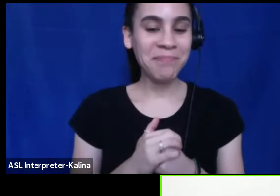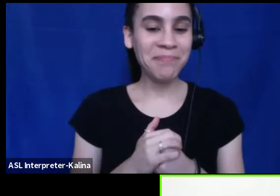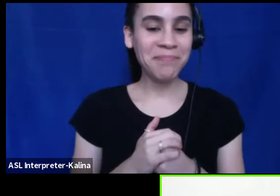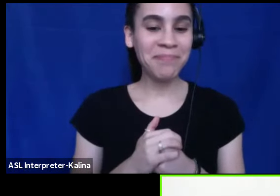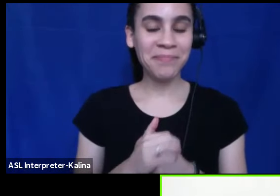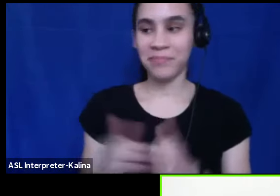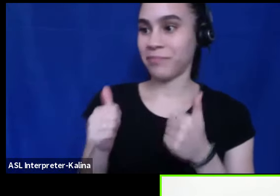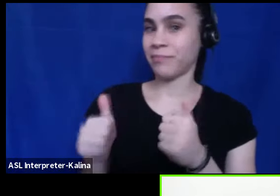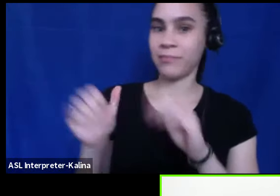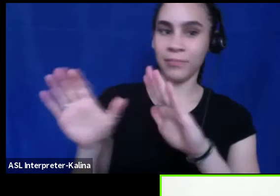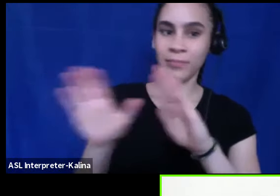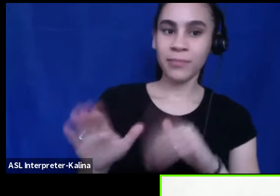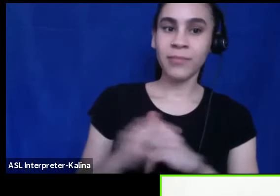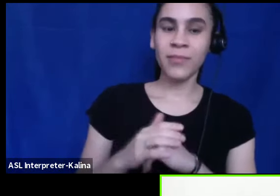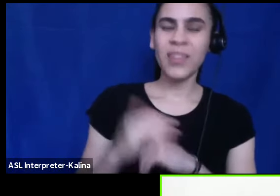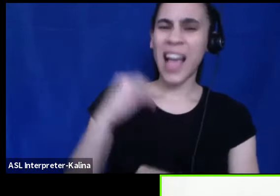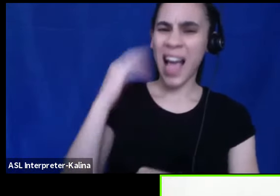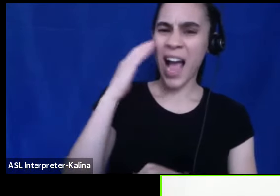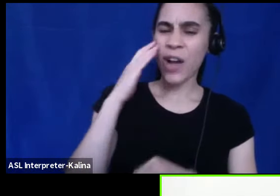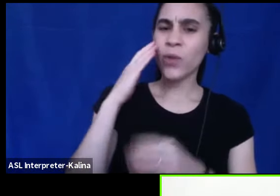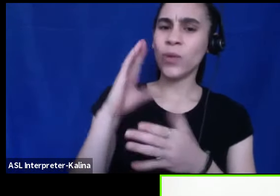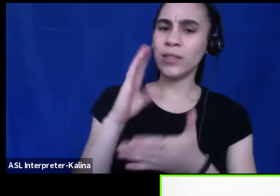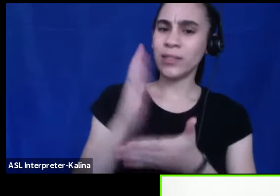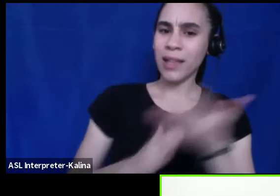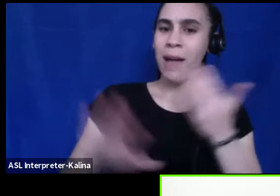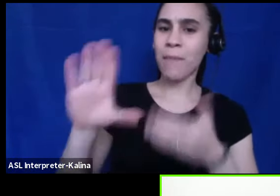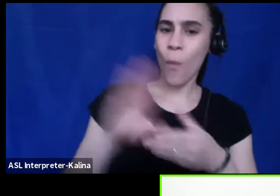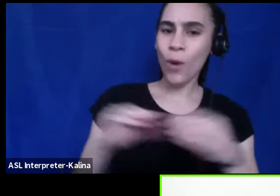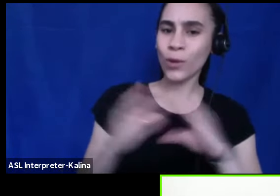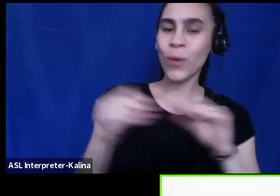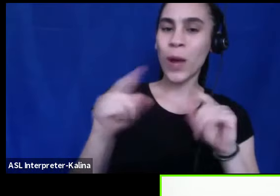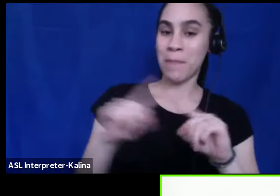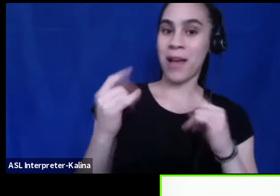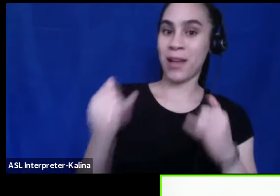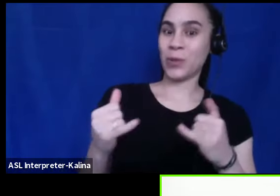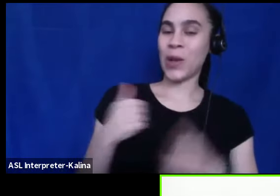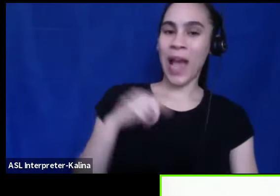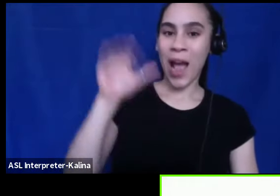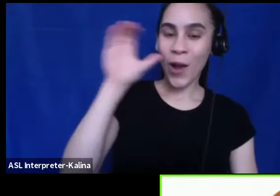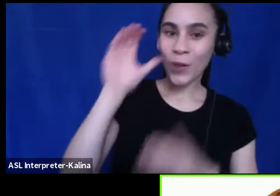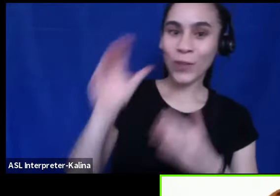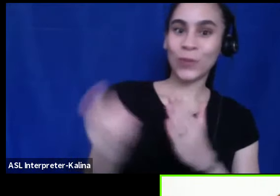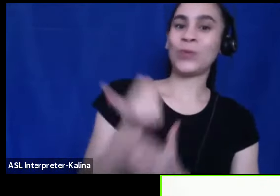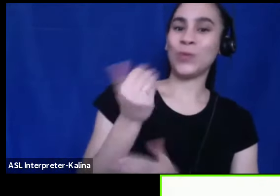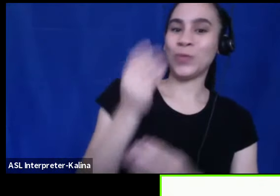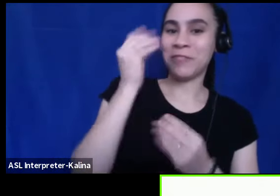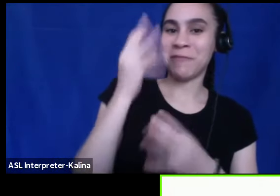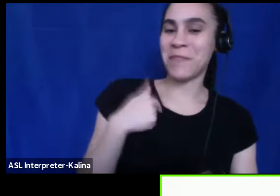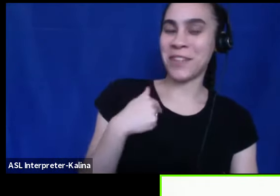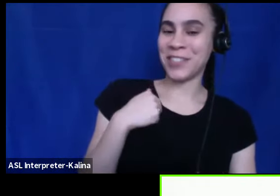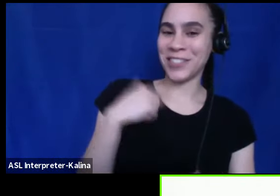I knew some of your story, but you told different pieces of it today that I didn't hear. So that's awesome. Thank you.